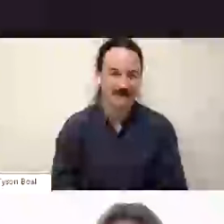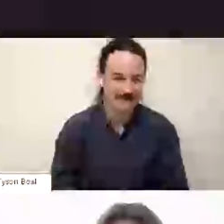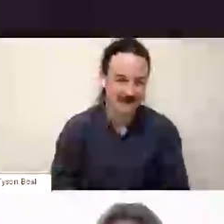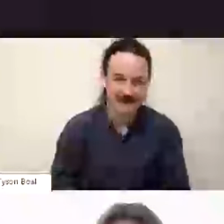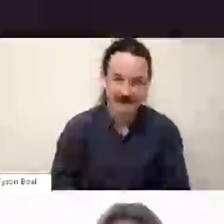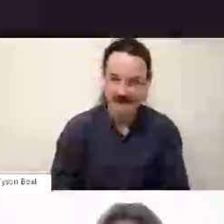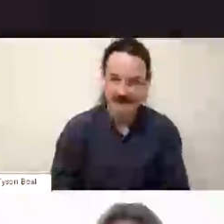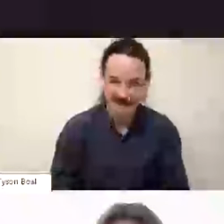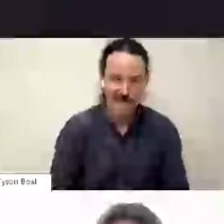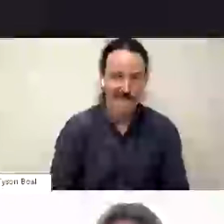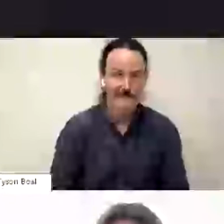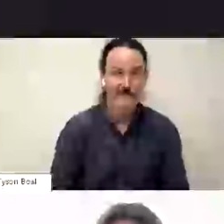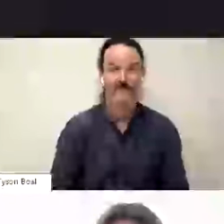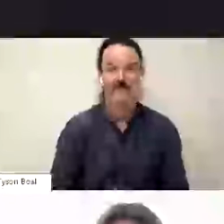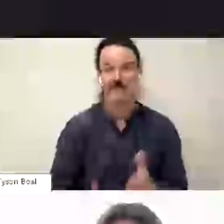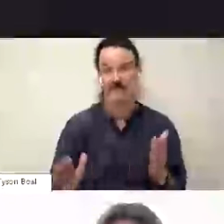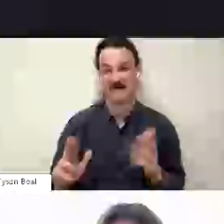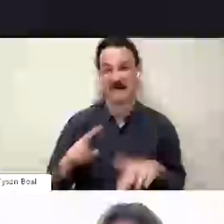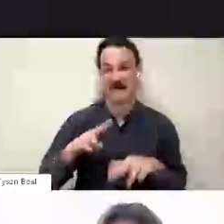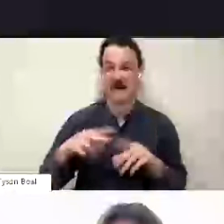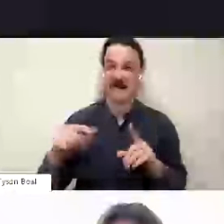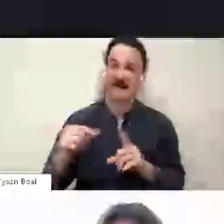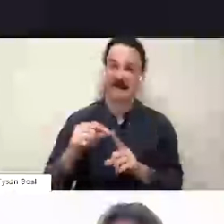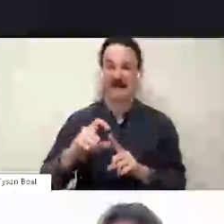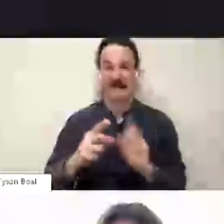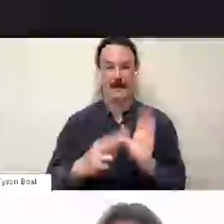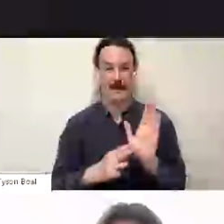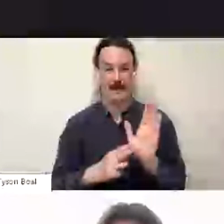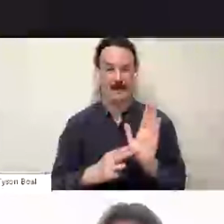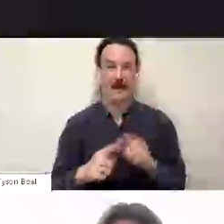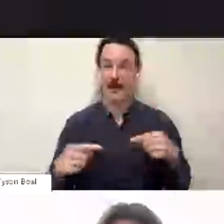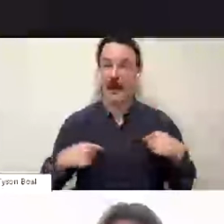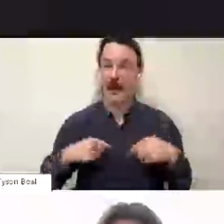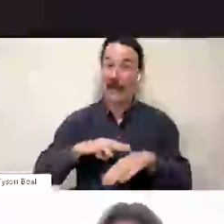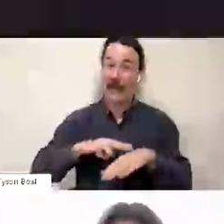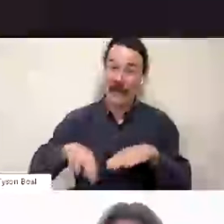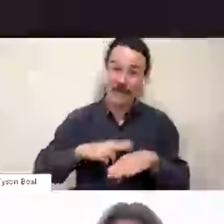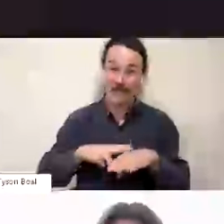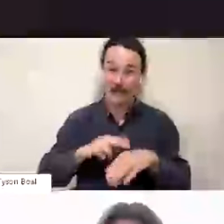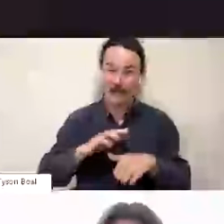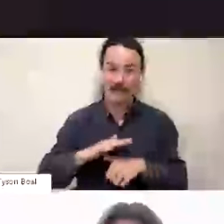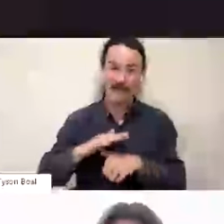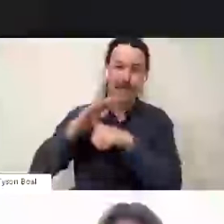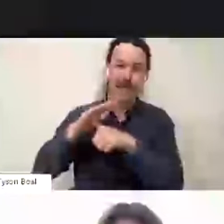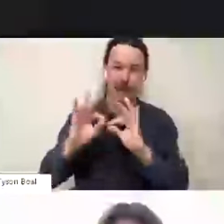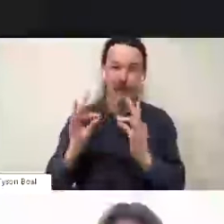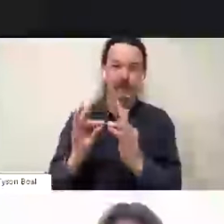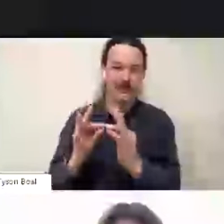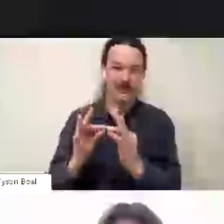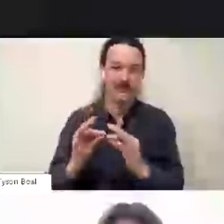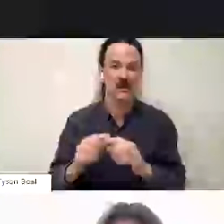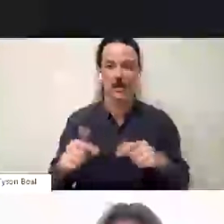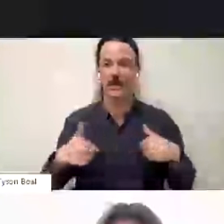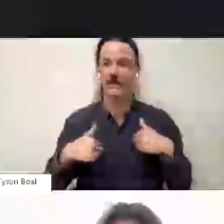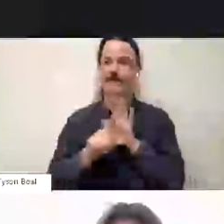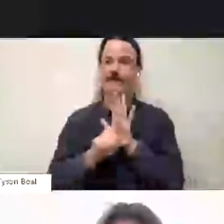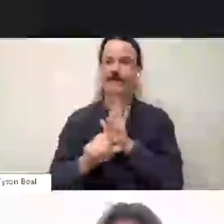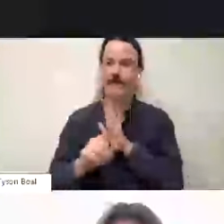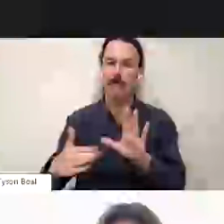First Peoples Disability Network, for those of you who are not familiar with us, we're a national peak organisation representing First Nations people